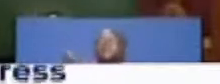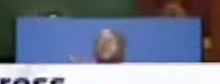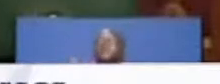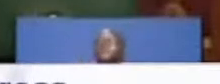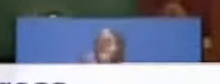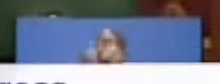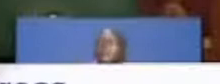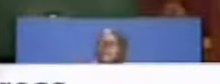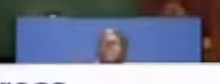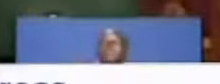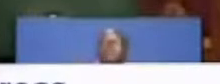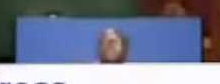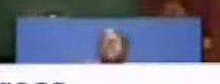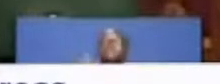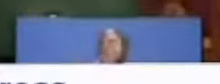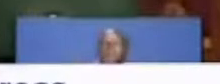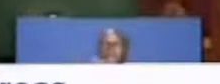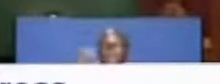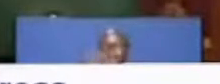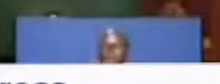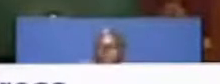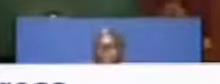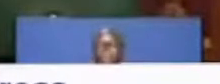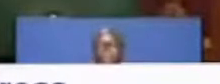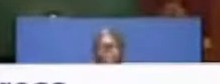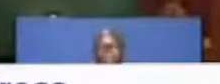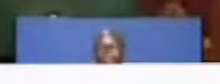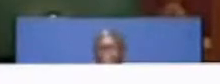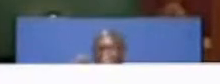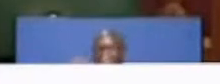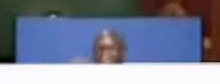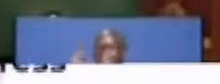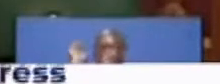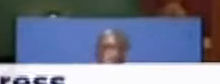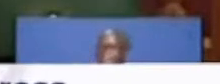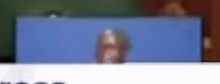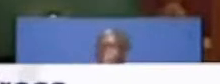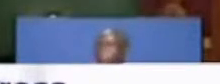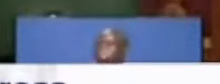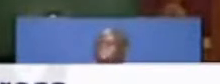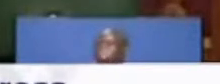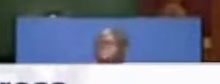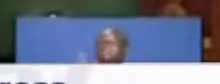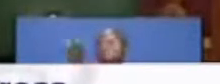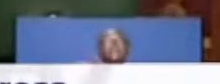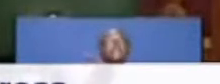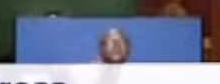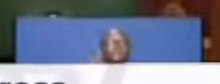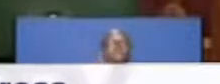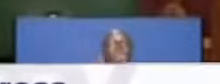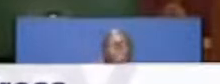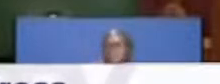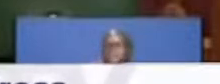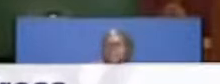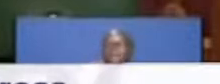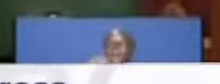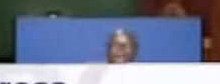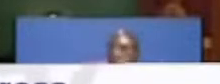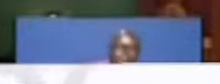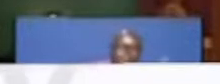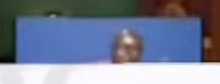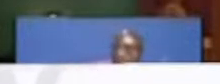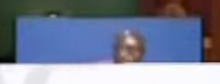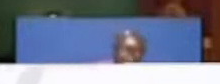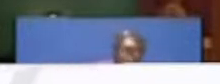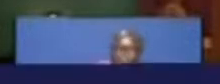of their economy simultaneously. This reduced the intervals between the phases of industrialization and